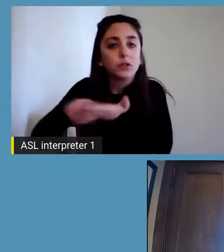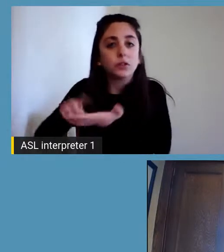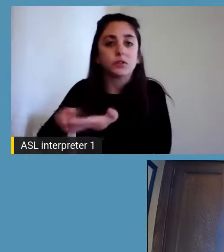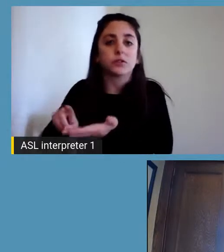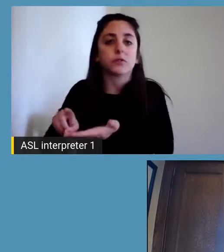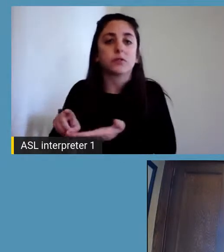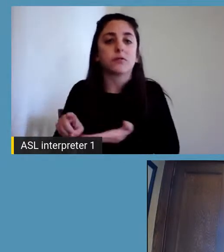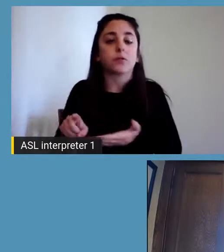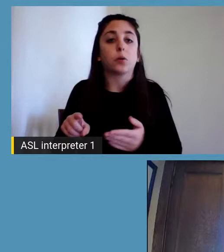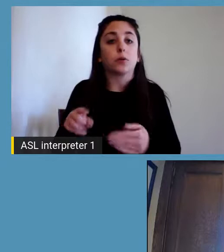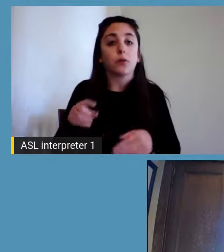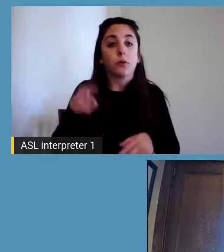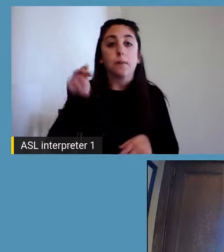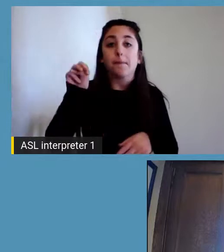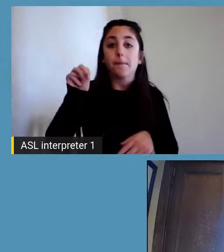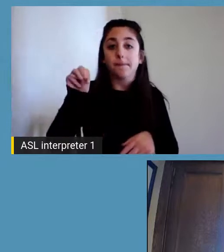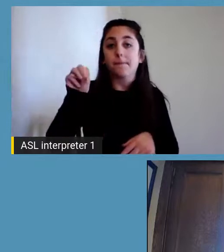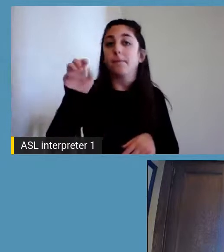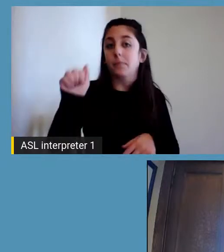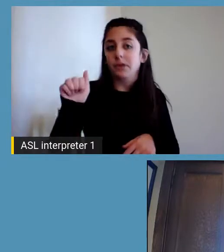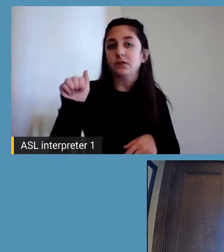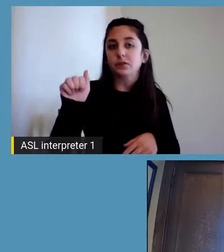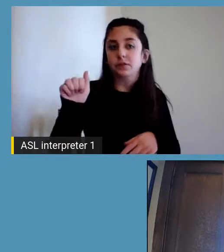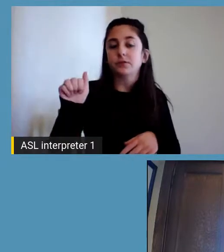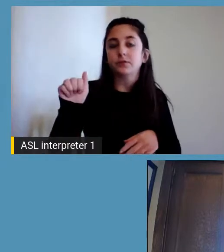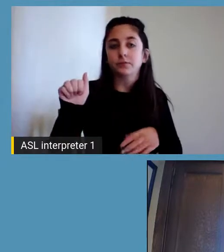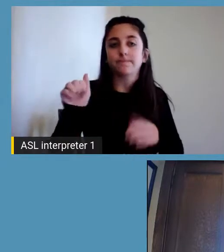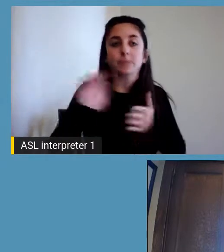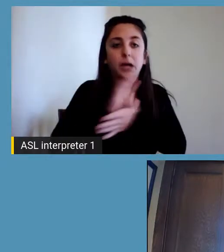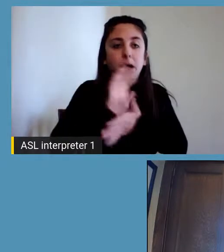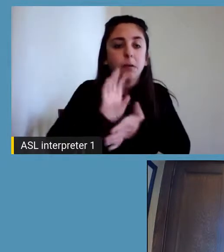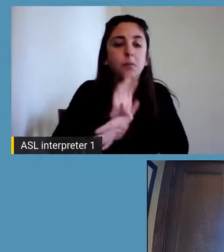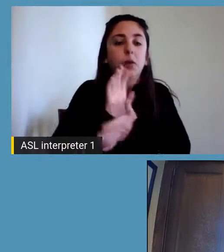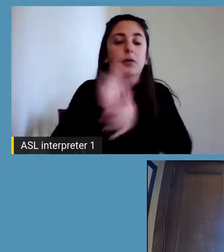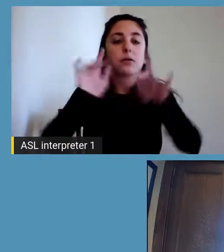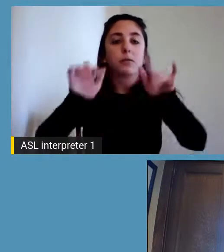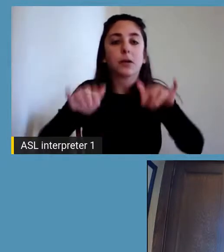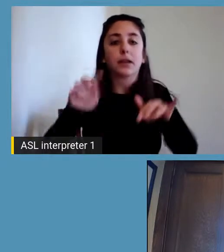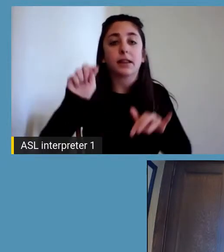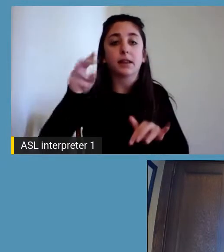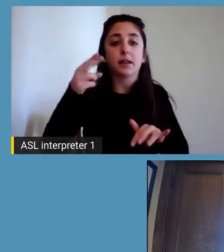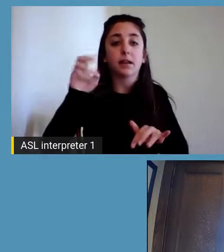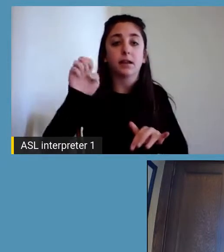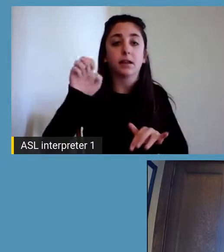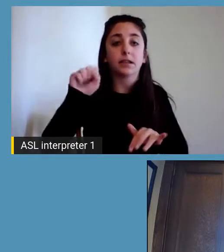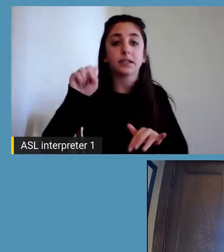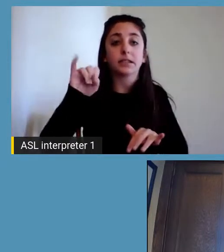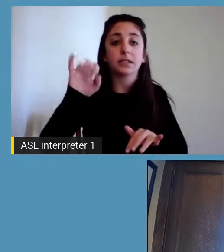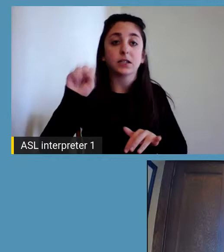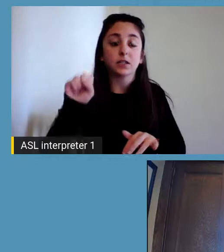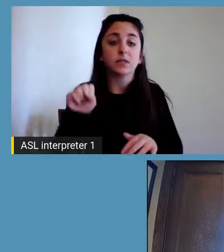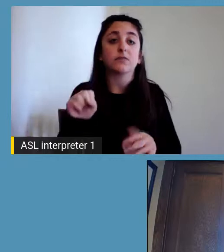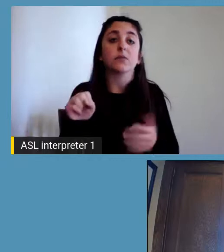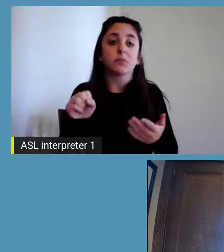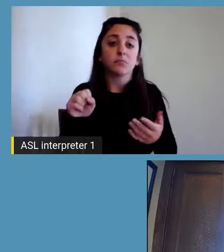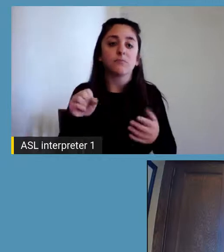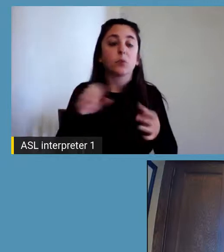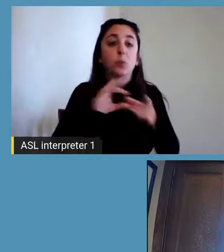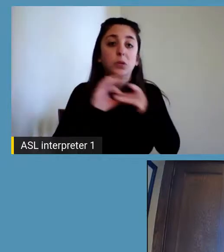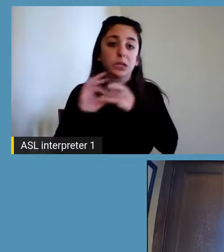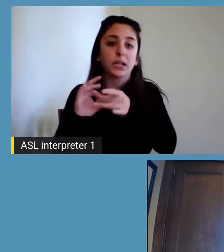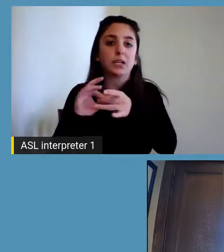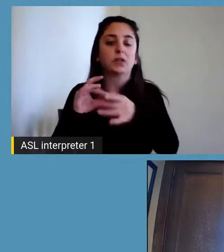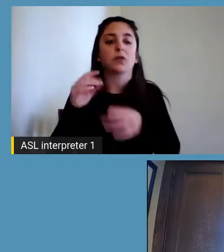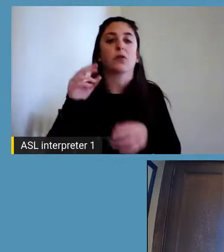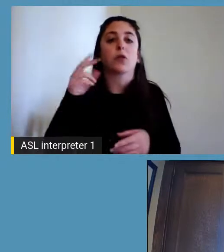for her master's thesis on 3D apparel. So there's definitely study on what will